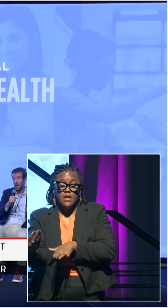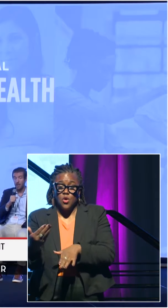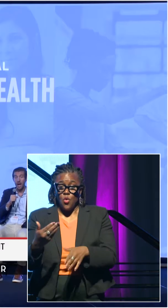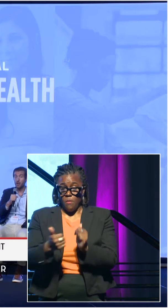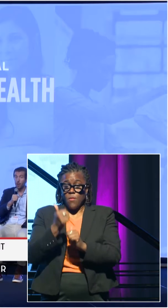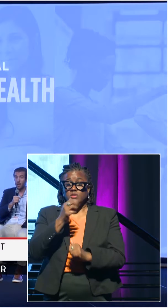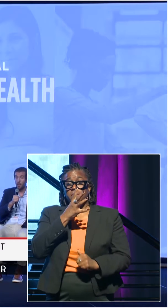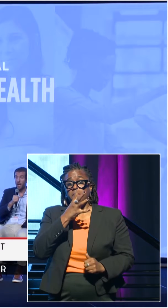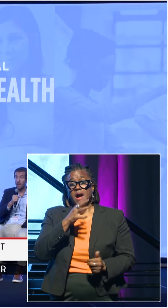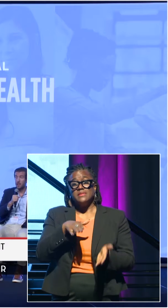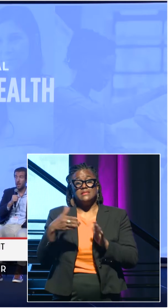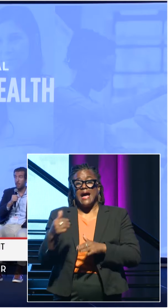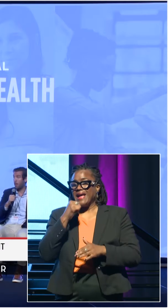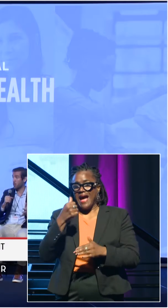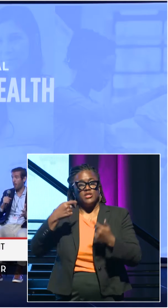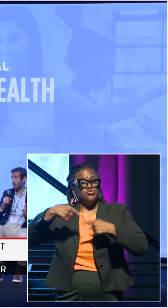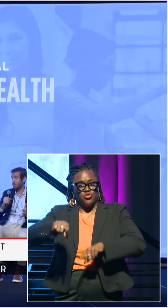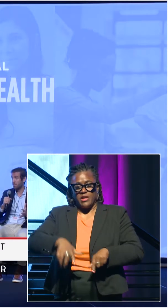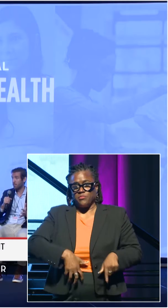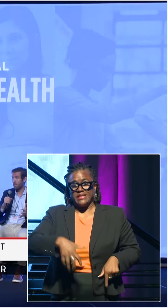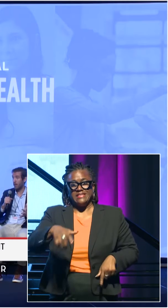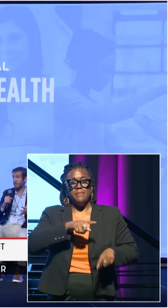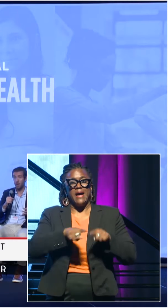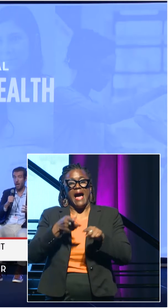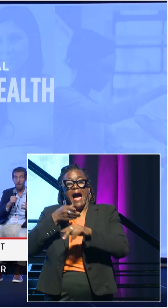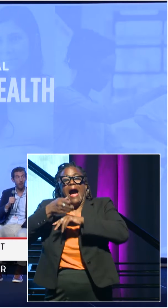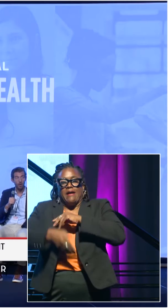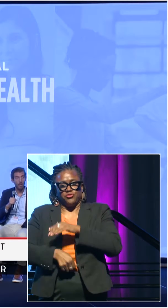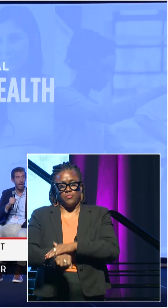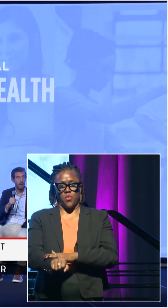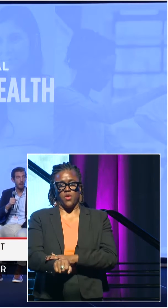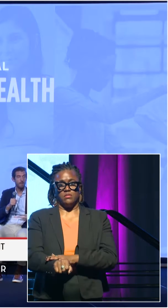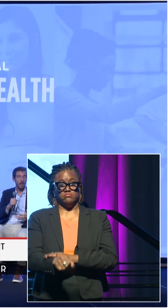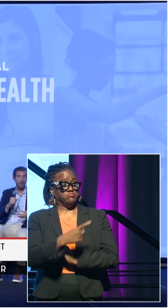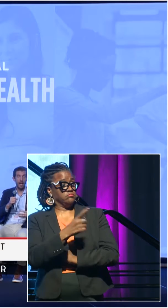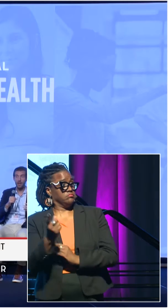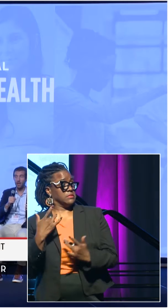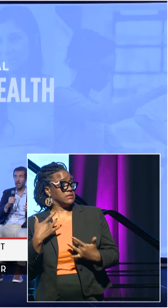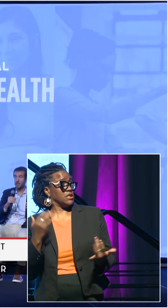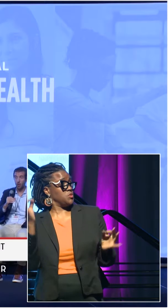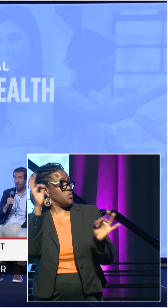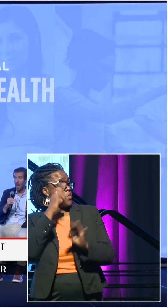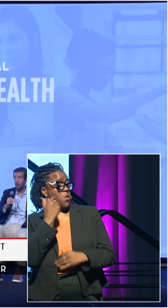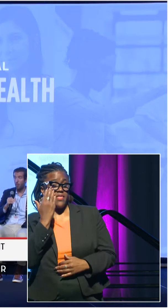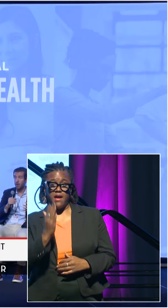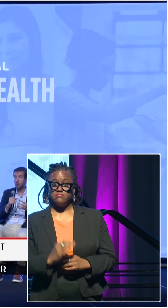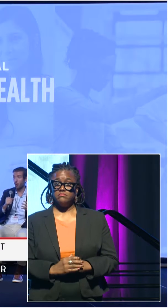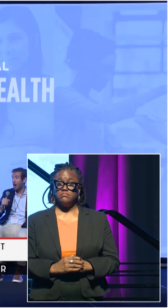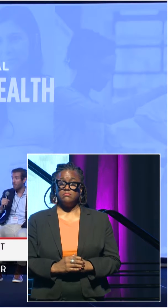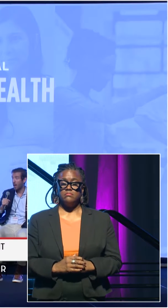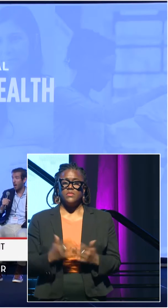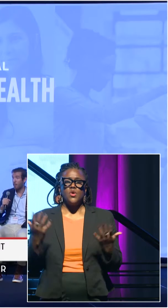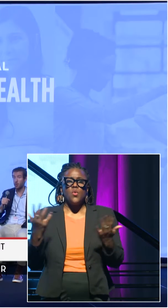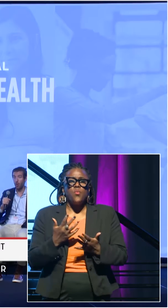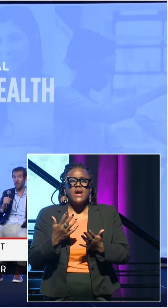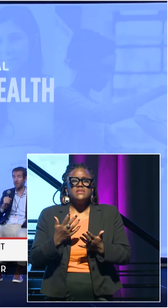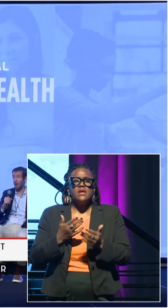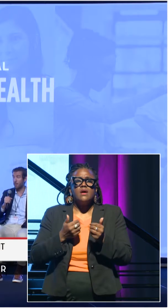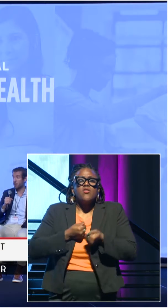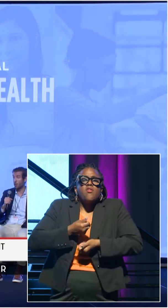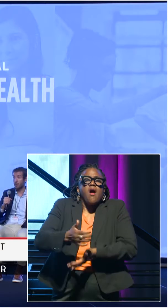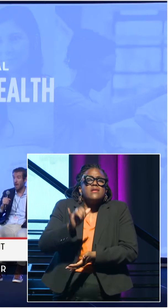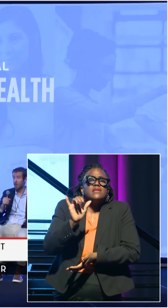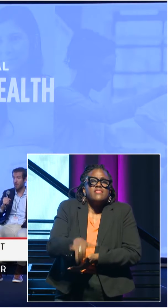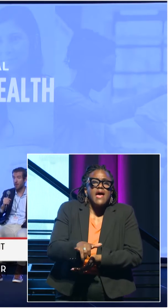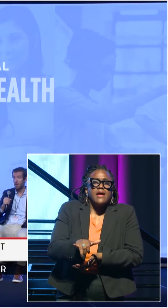die not during the pregnancy, but postpartum, right? So a lot of people don't know that. And then let's look at what's driving a majority of